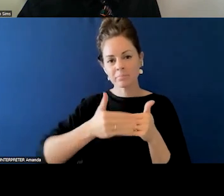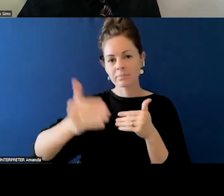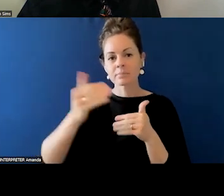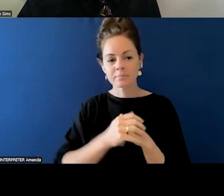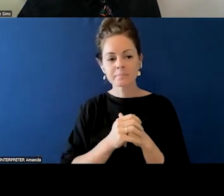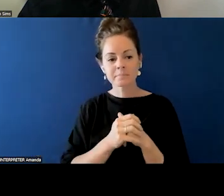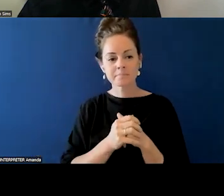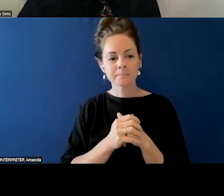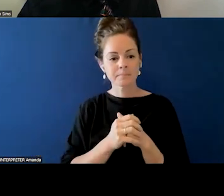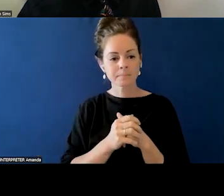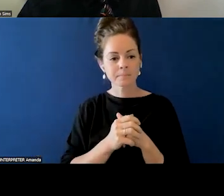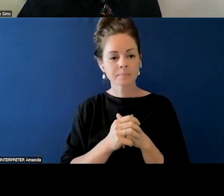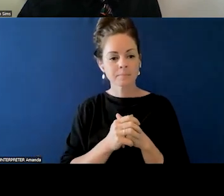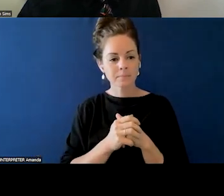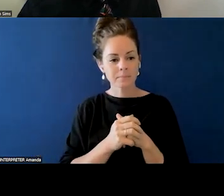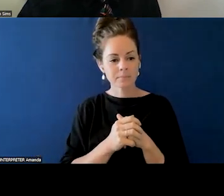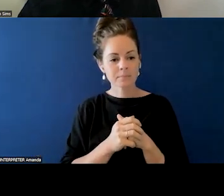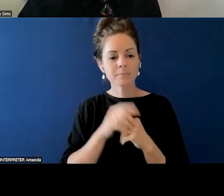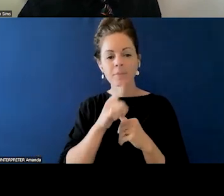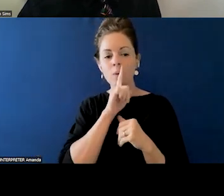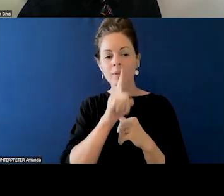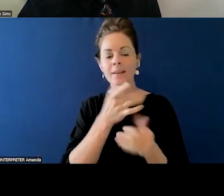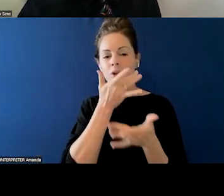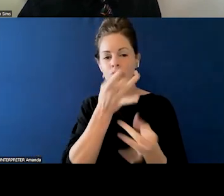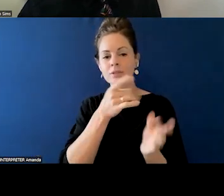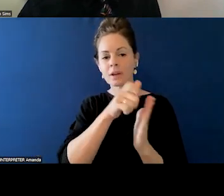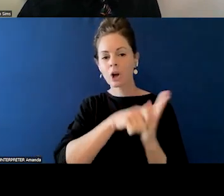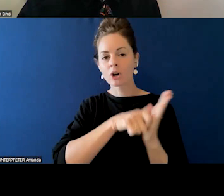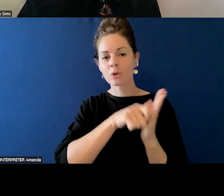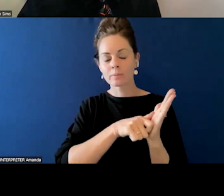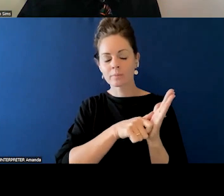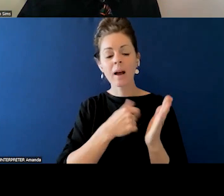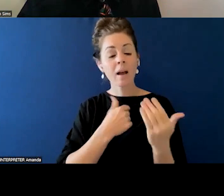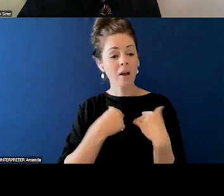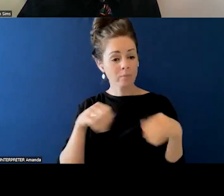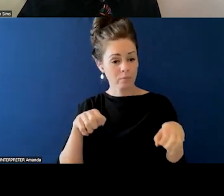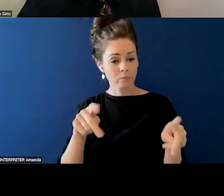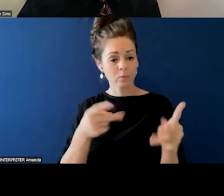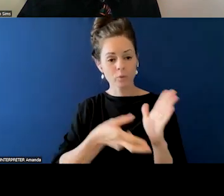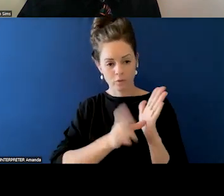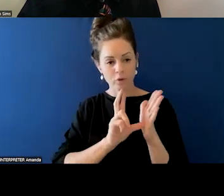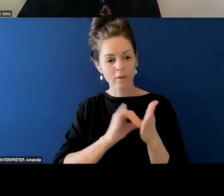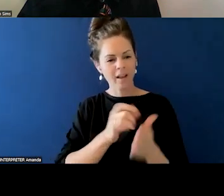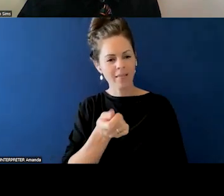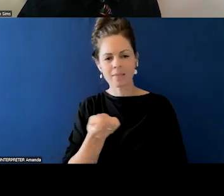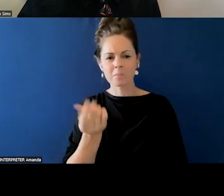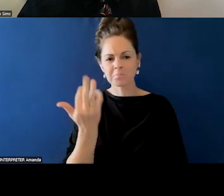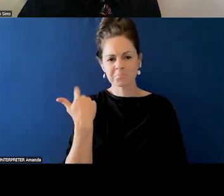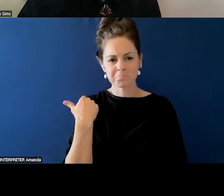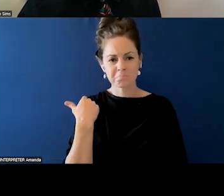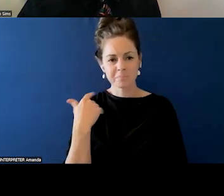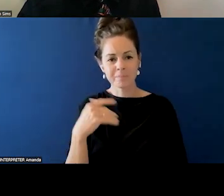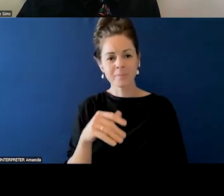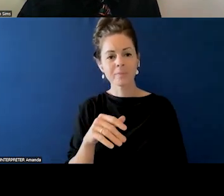Next slide. And this is an interesting article. Had a chance to kind of review this a little while back, but